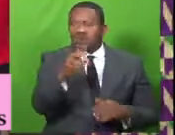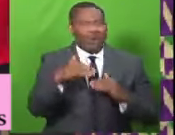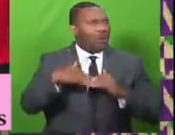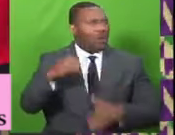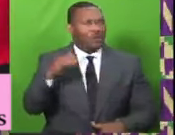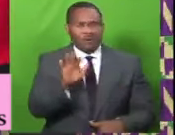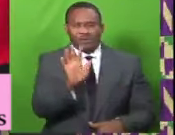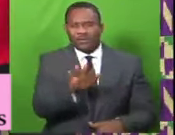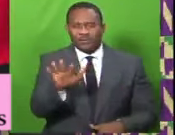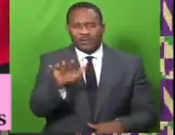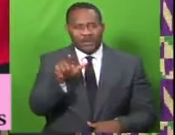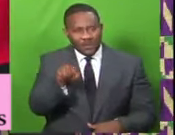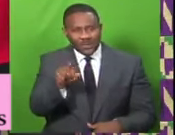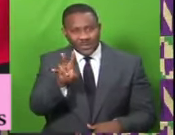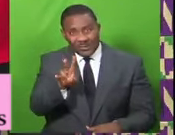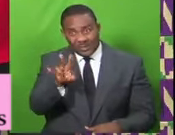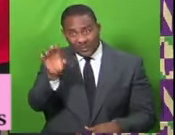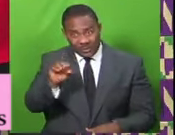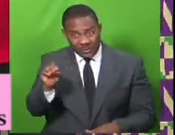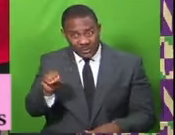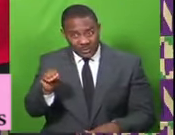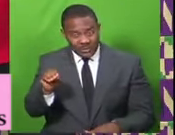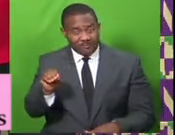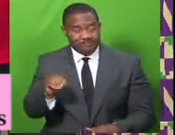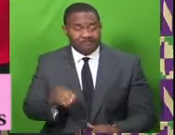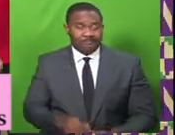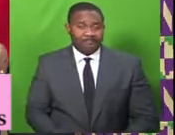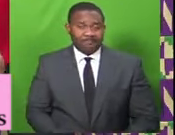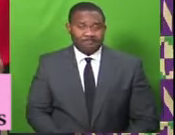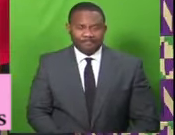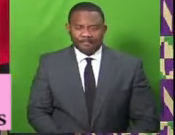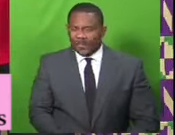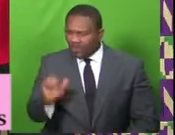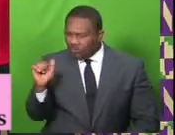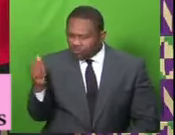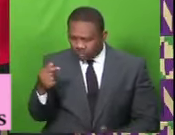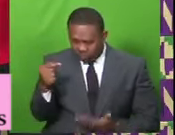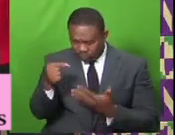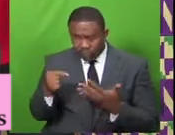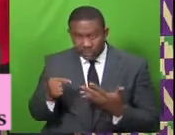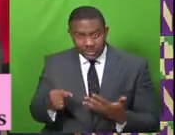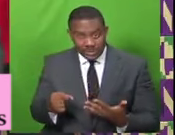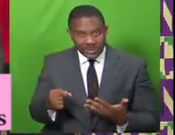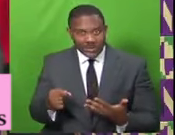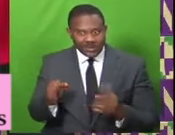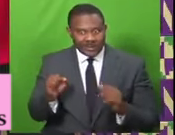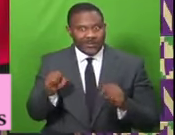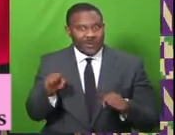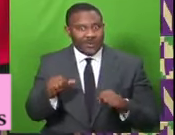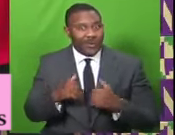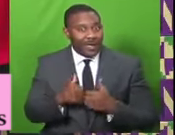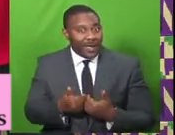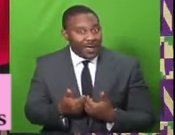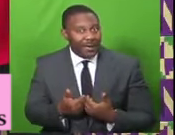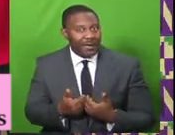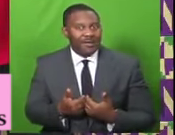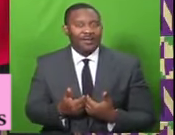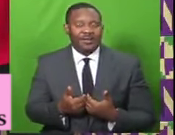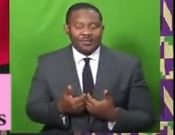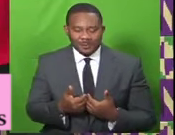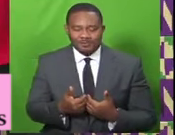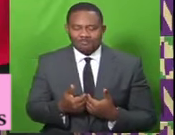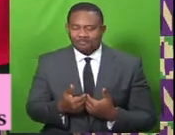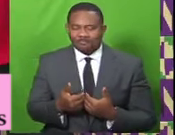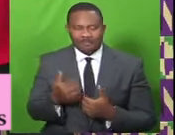over 55.7% during the period. All these have been made possible by deliberate